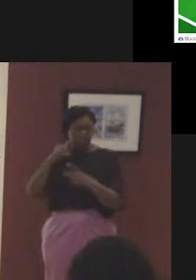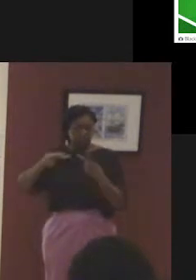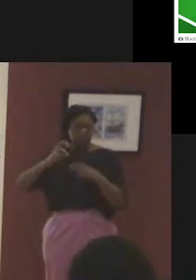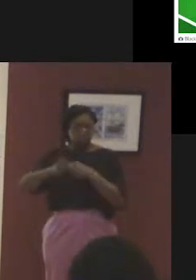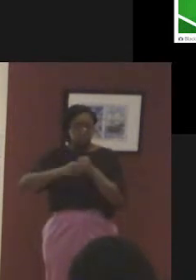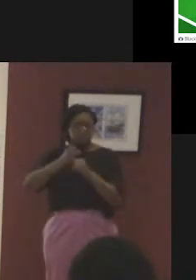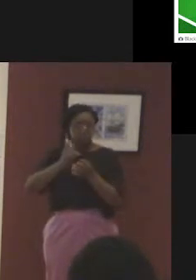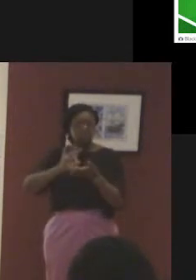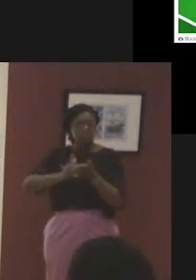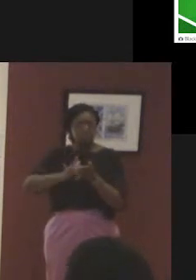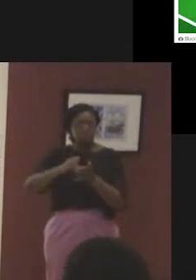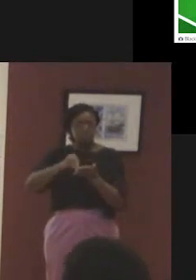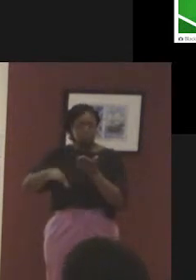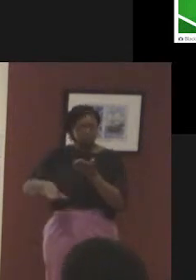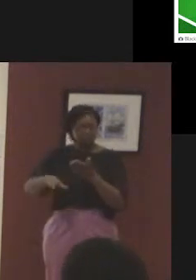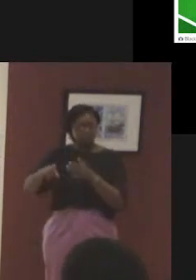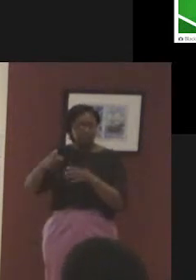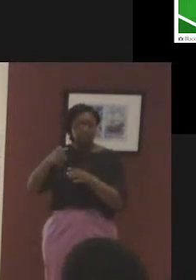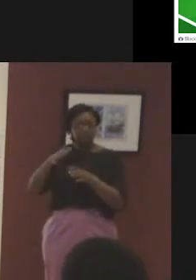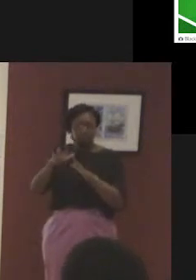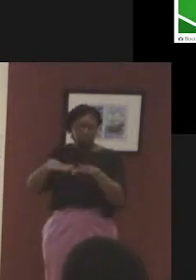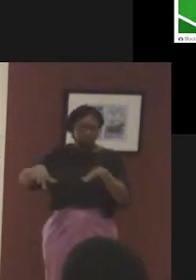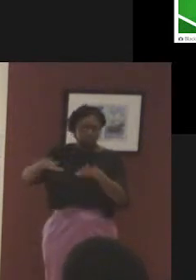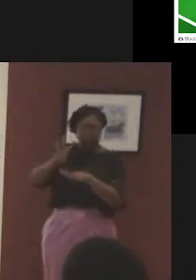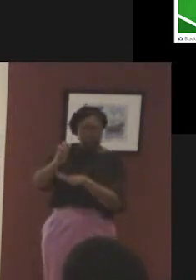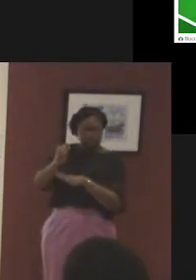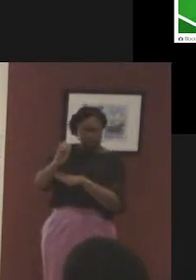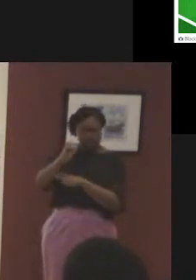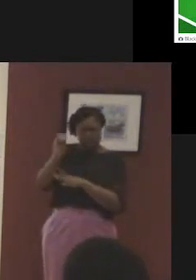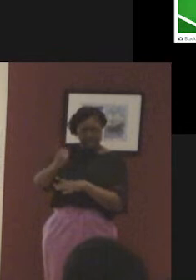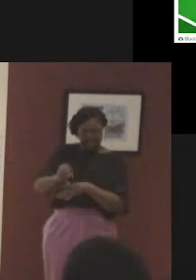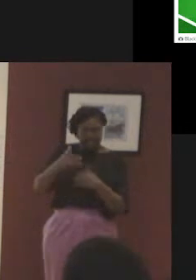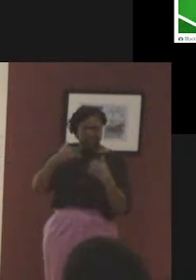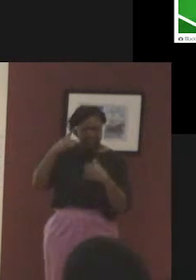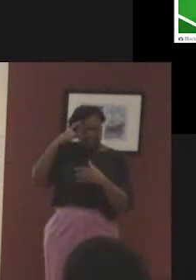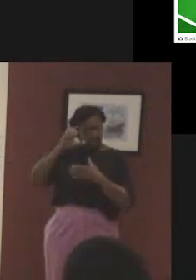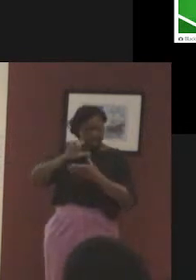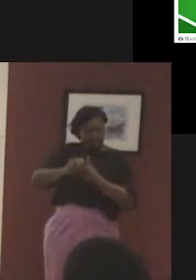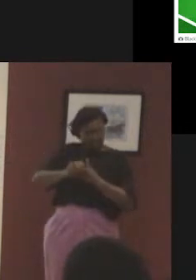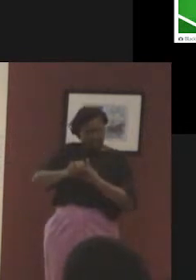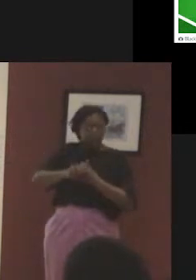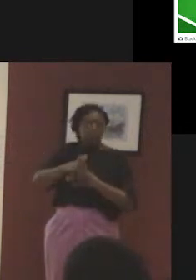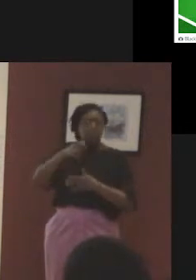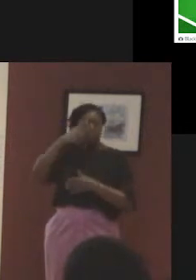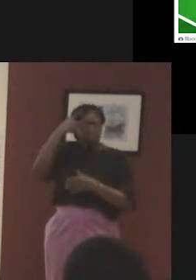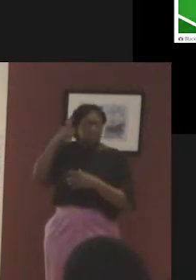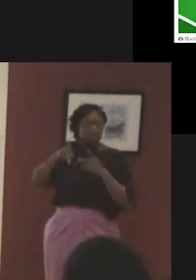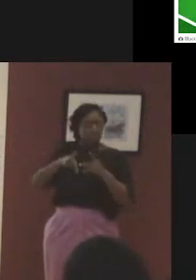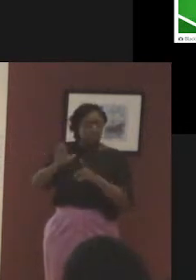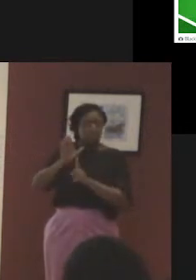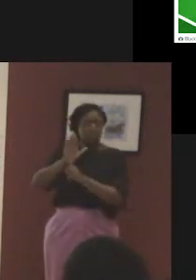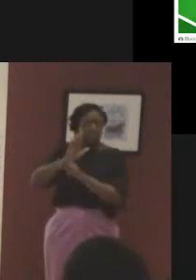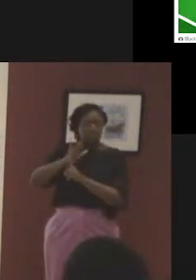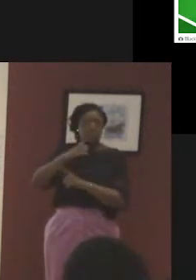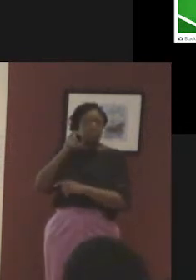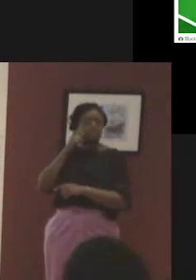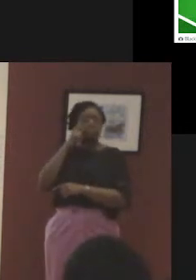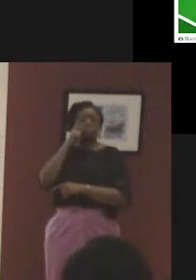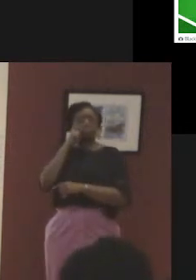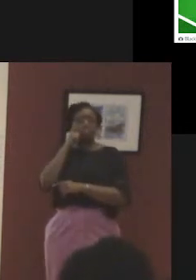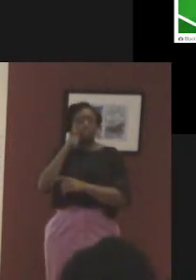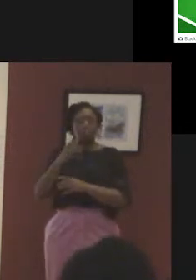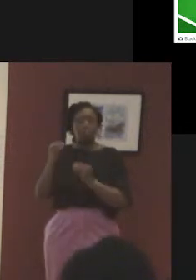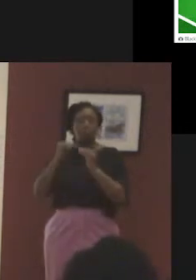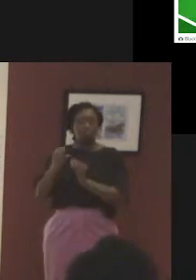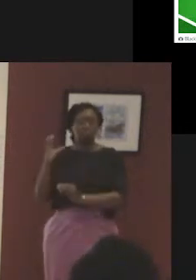which 40% endorsed a belief that, quote, Black people's skin is thicker than white people's, end